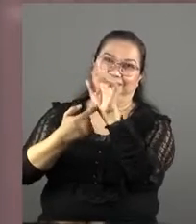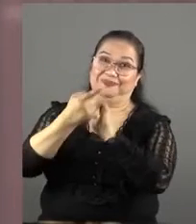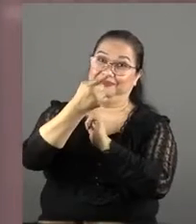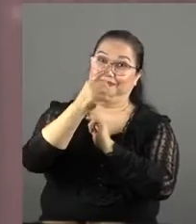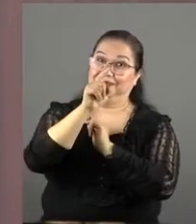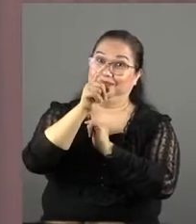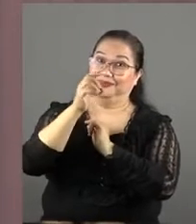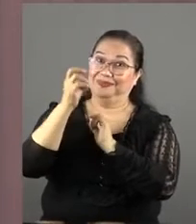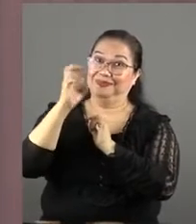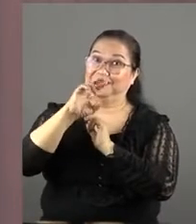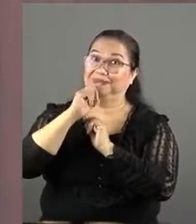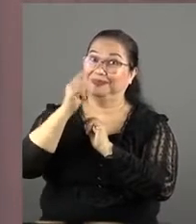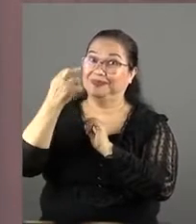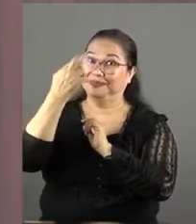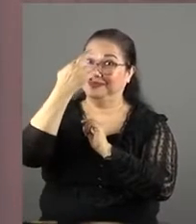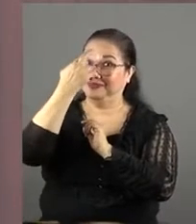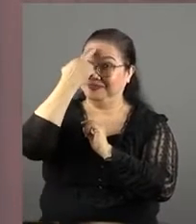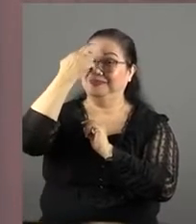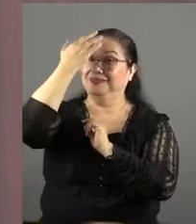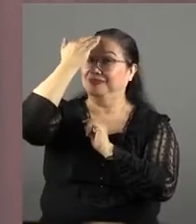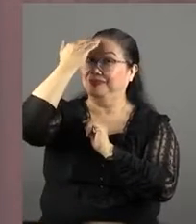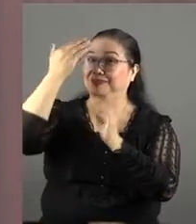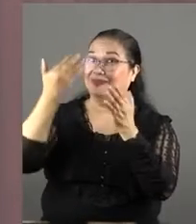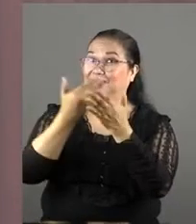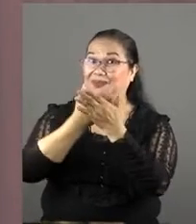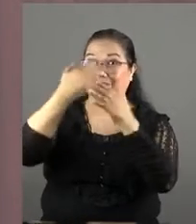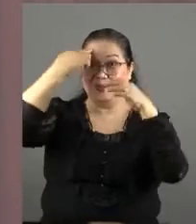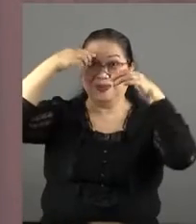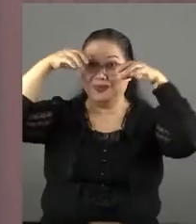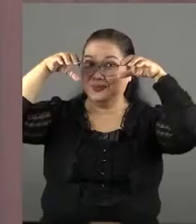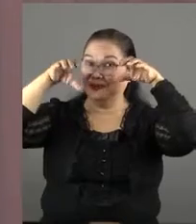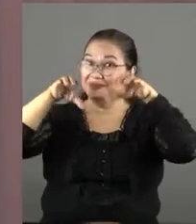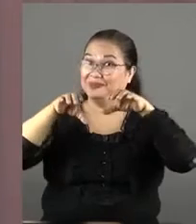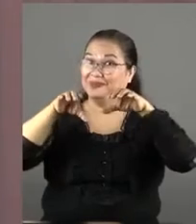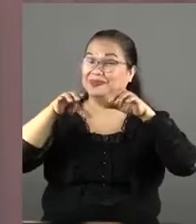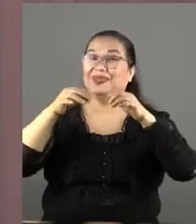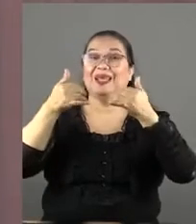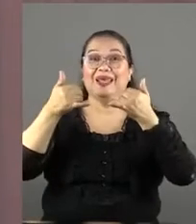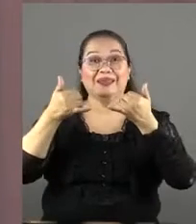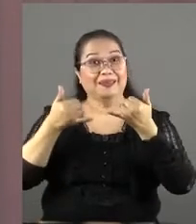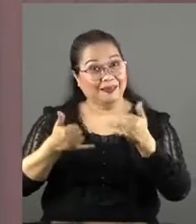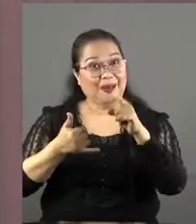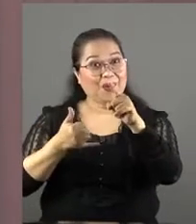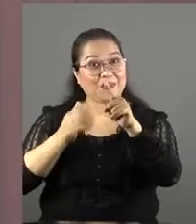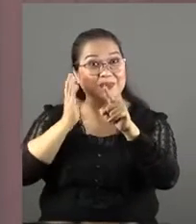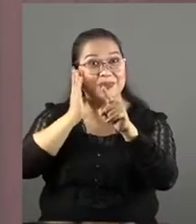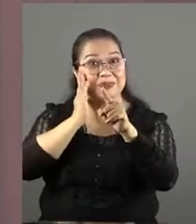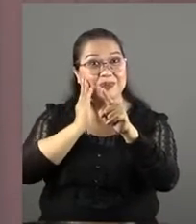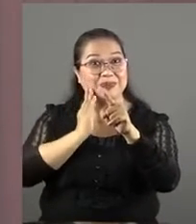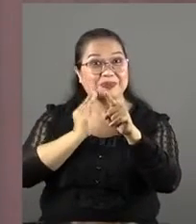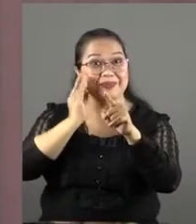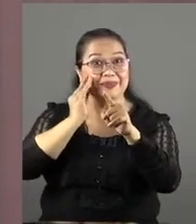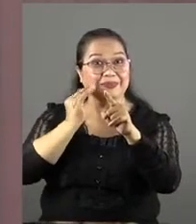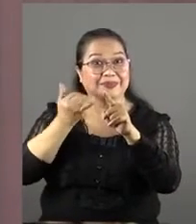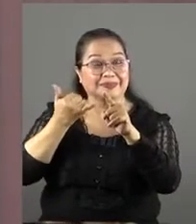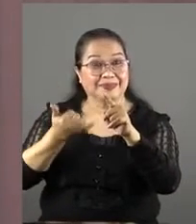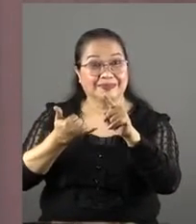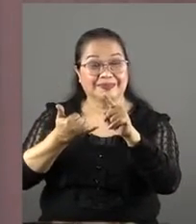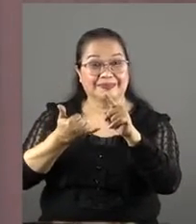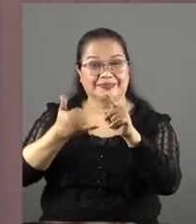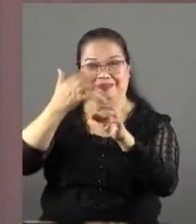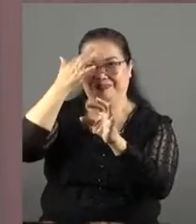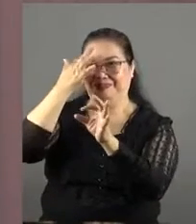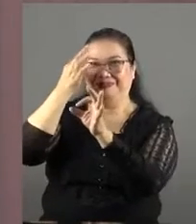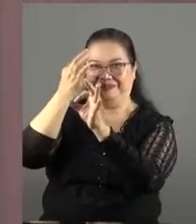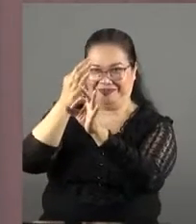you to realize the new covenant is where you're living in now. Once you have come to faith